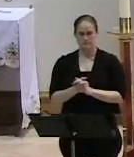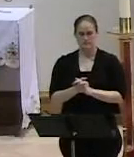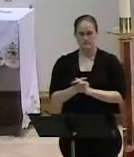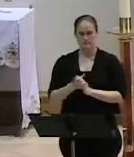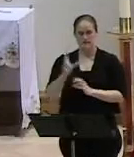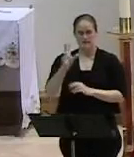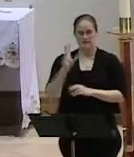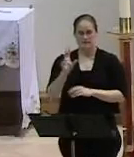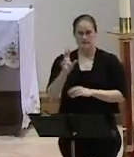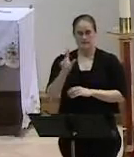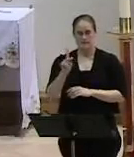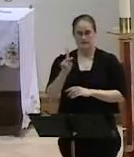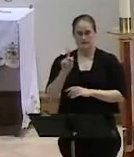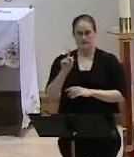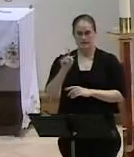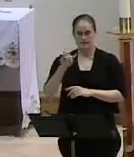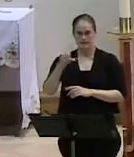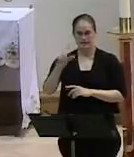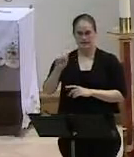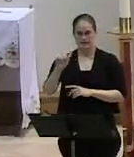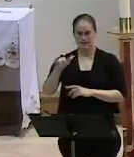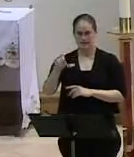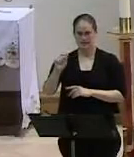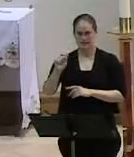Kaya McLaurin.